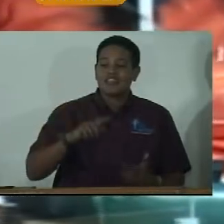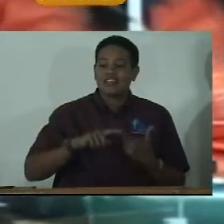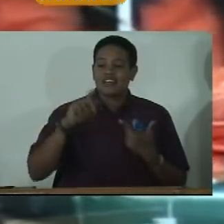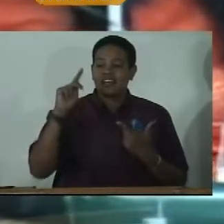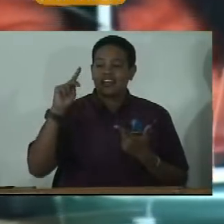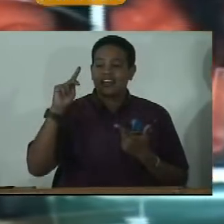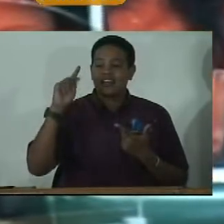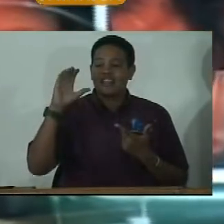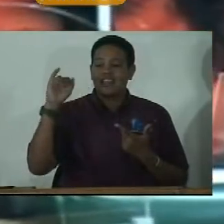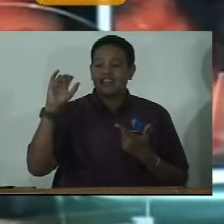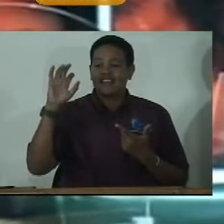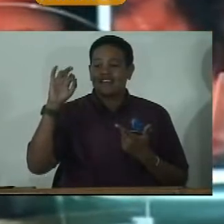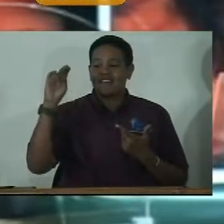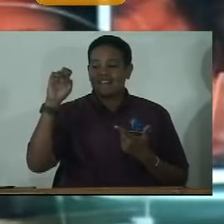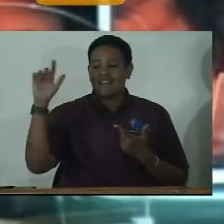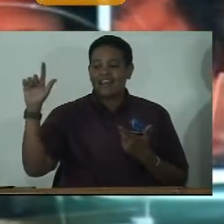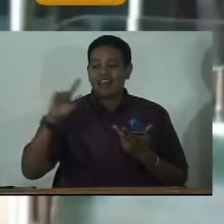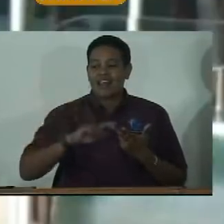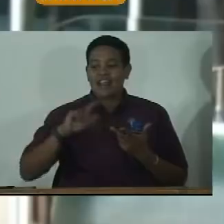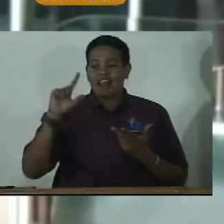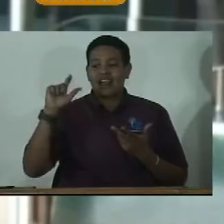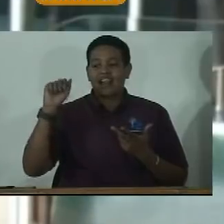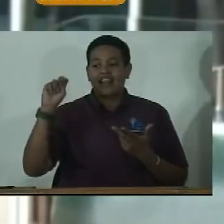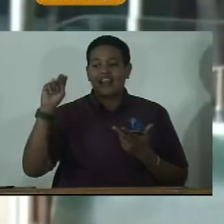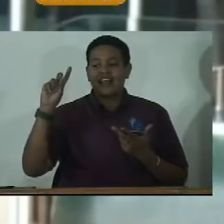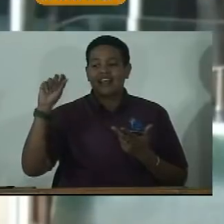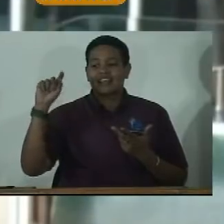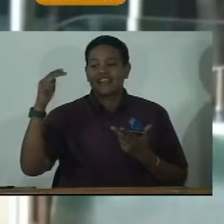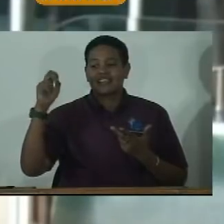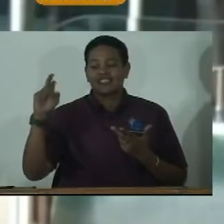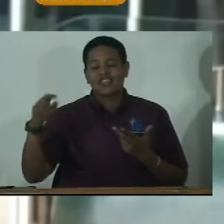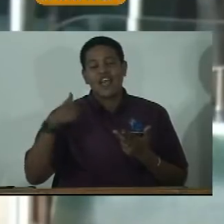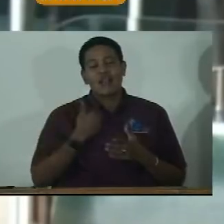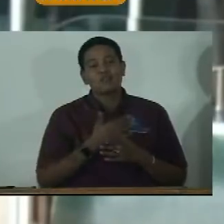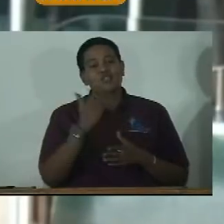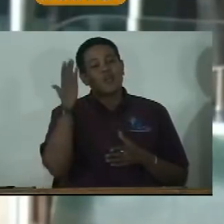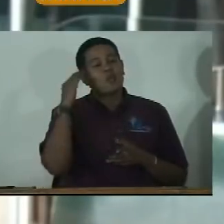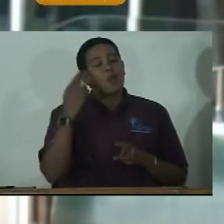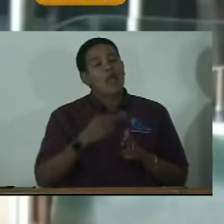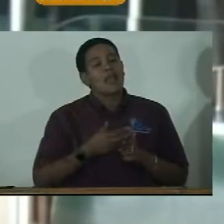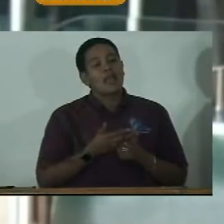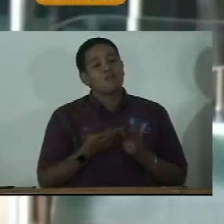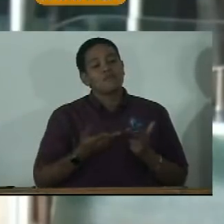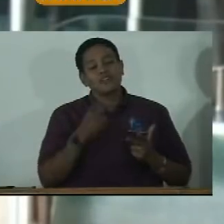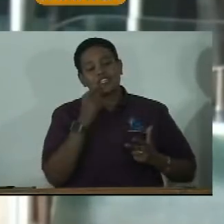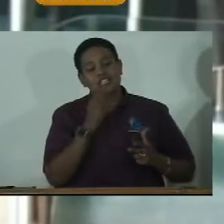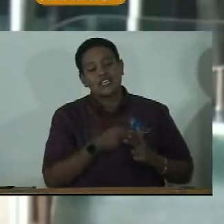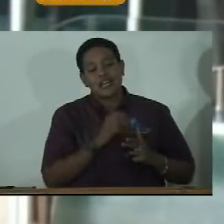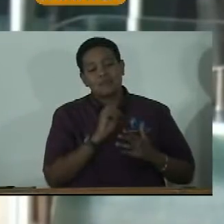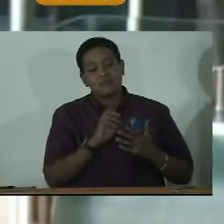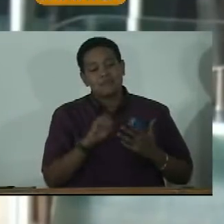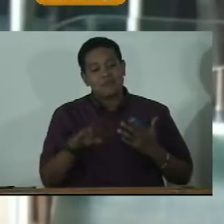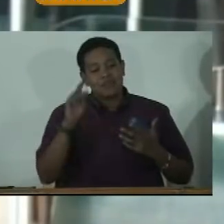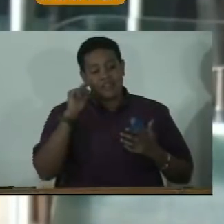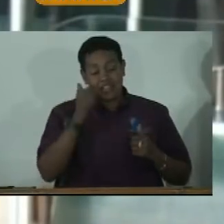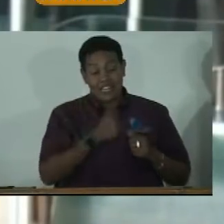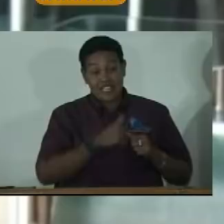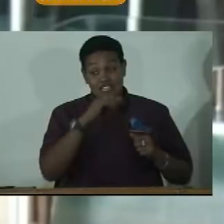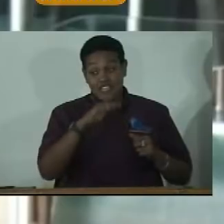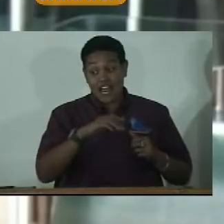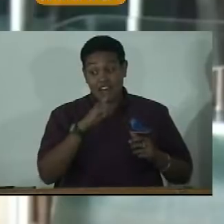Landasha. Another time I will share why those names. But each child got